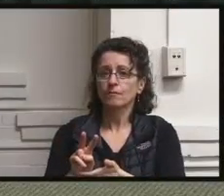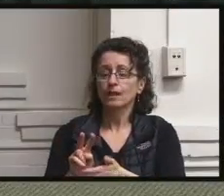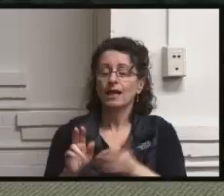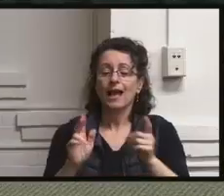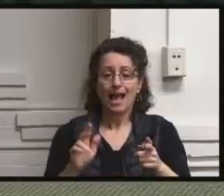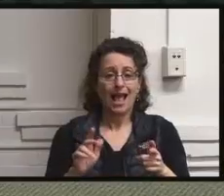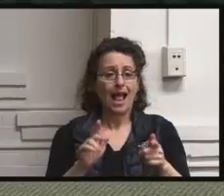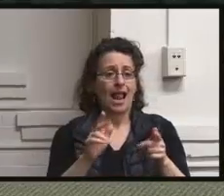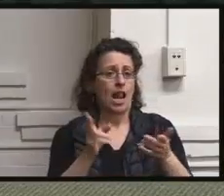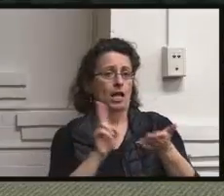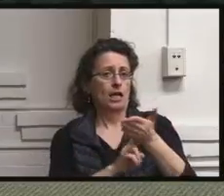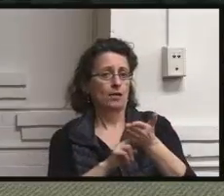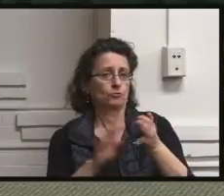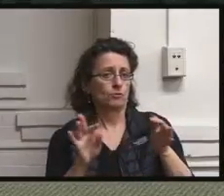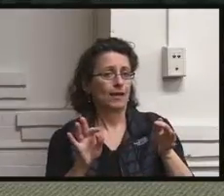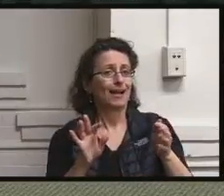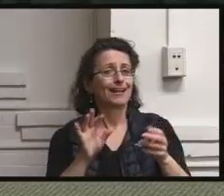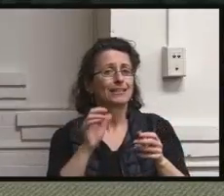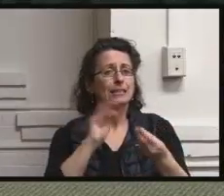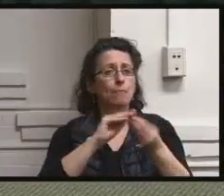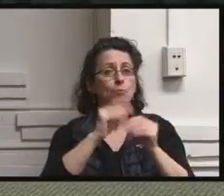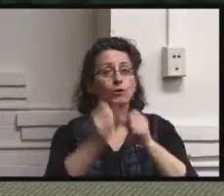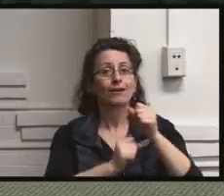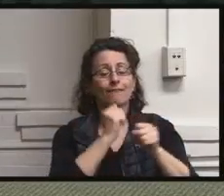the term of the contract.